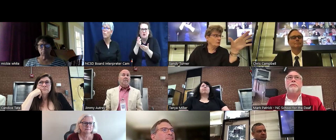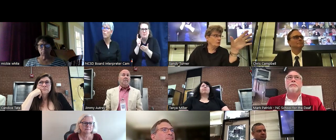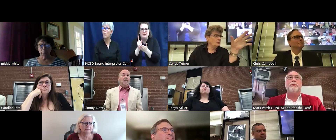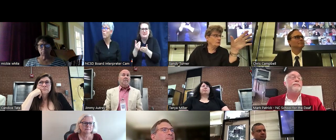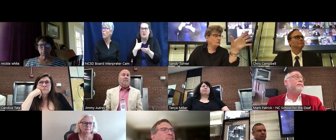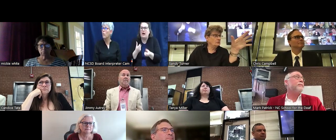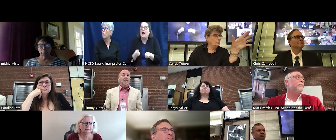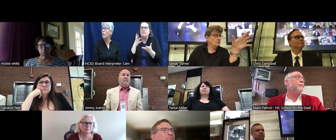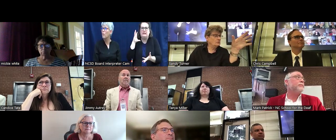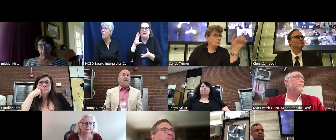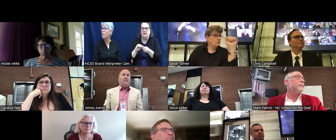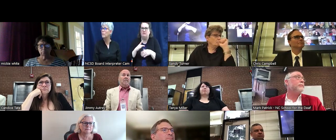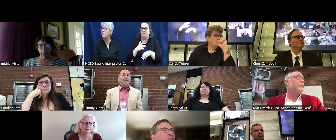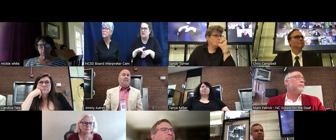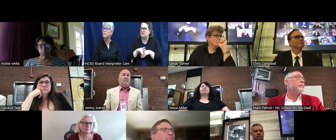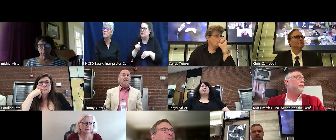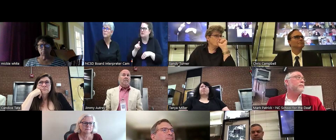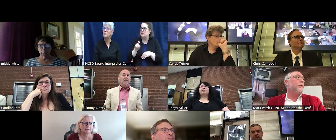all?